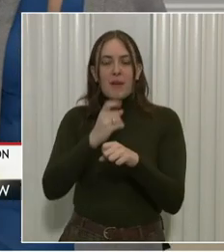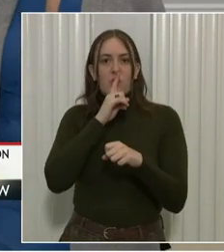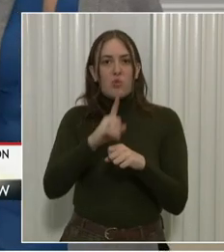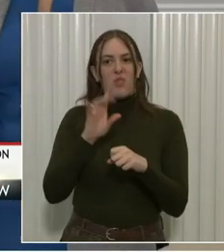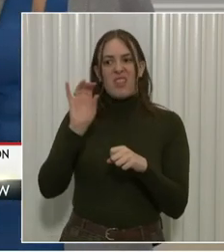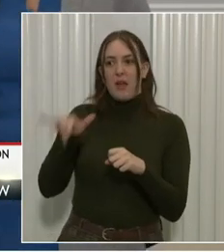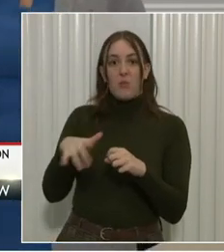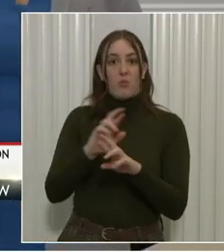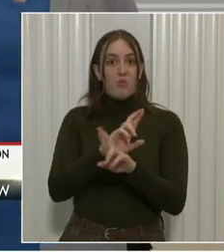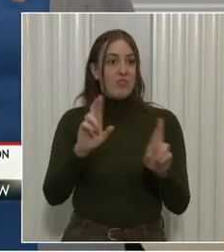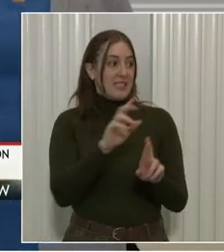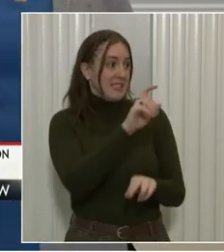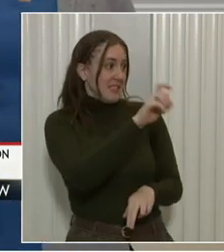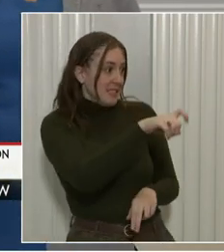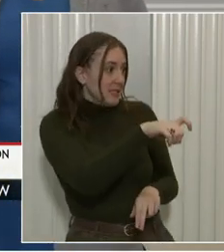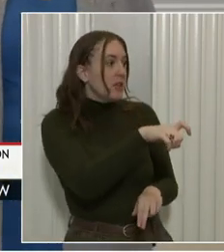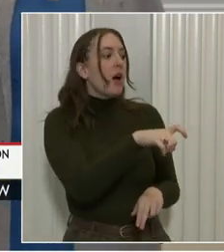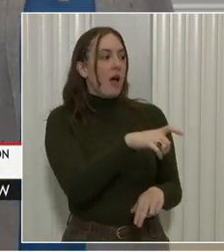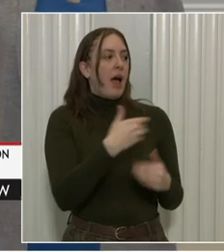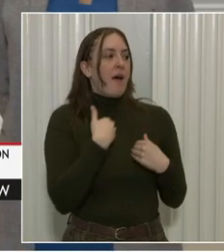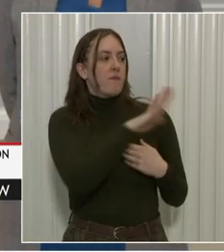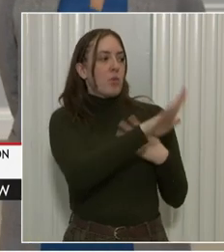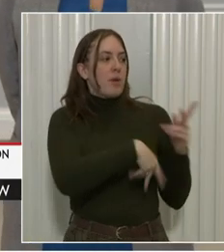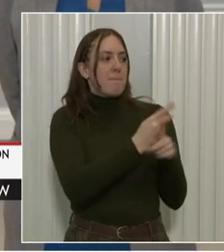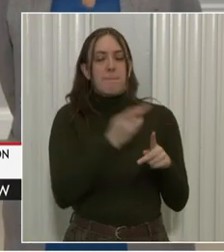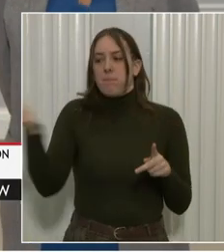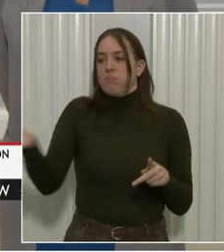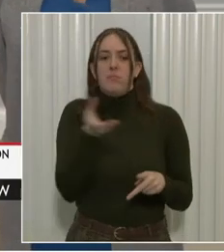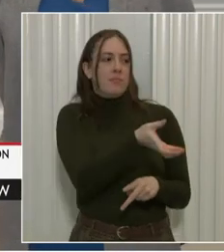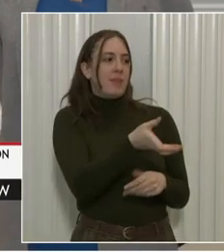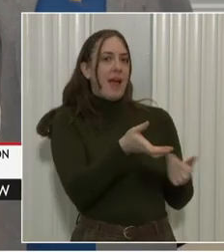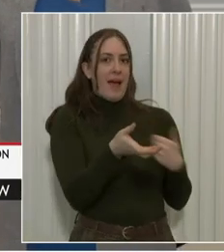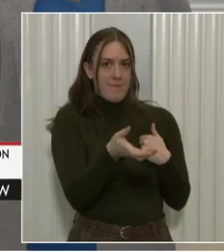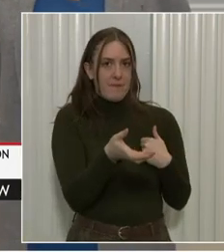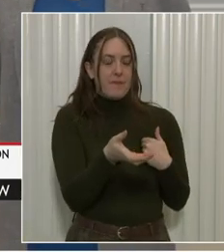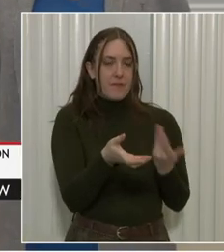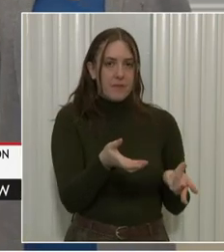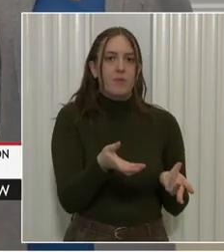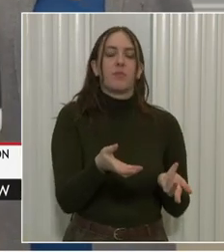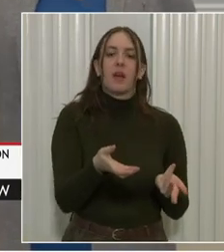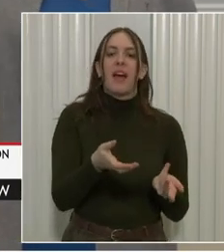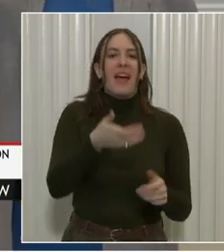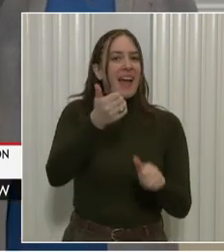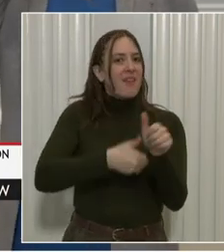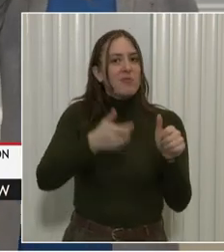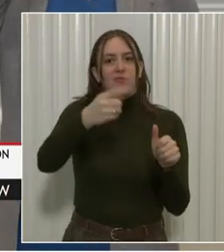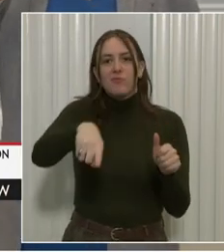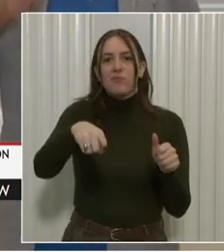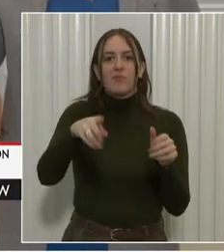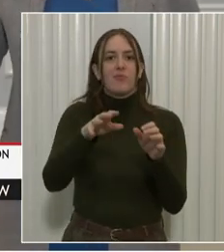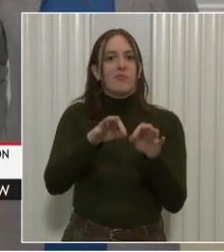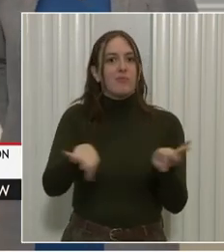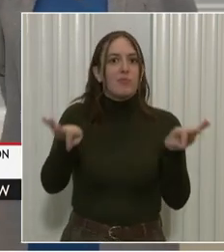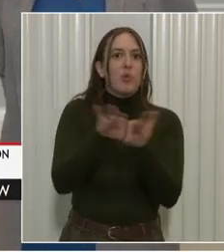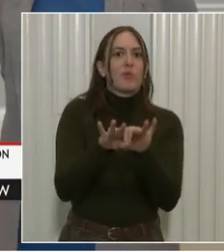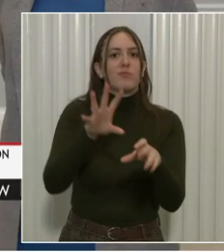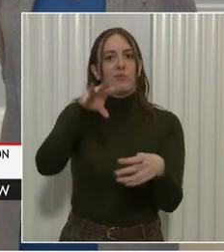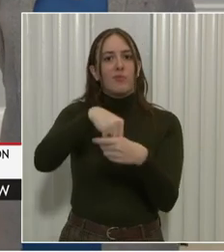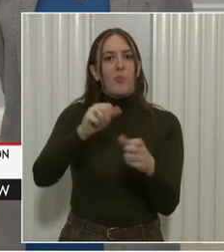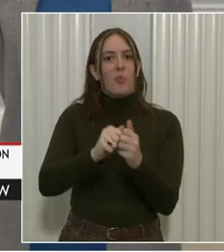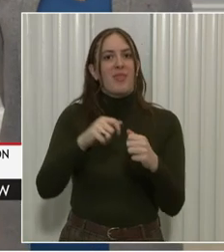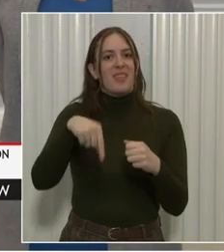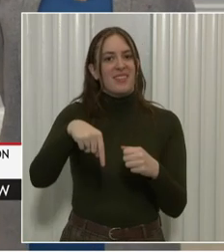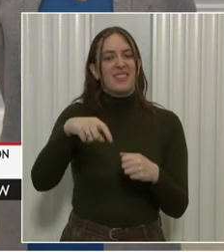when they need it. Every blood and platelet donor has an important role to play in meeting this ongoing need. So I encourage all